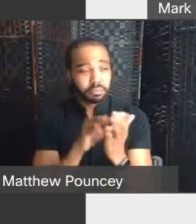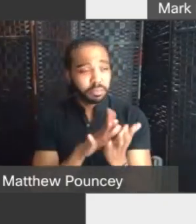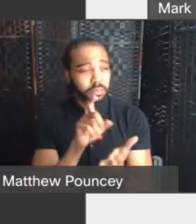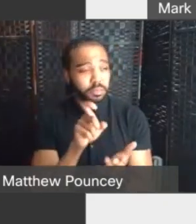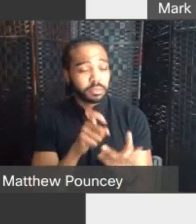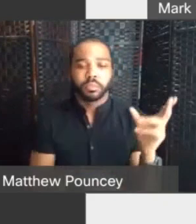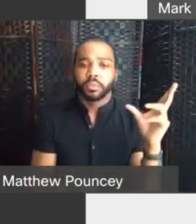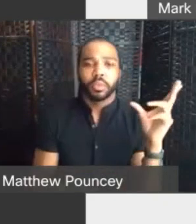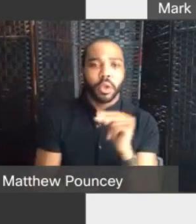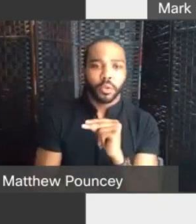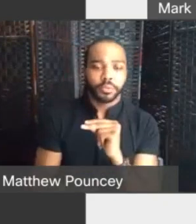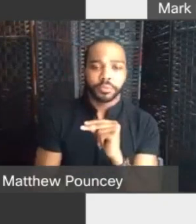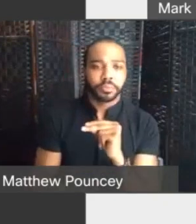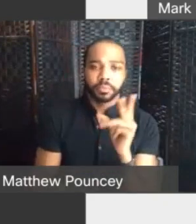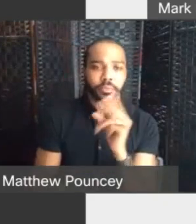so,